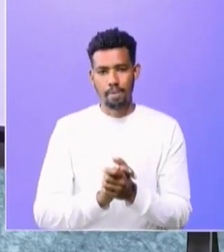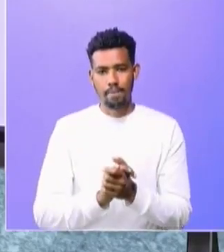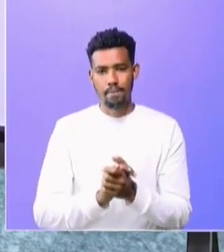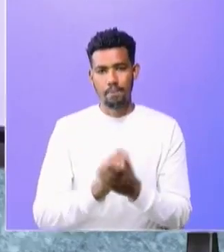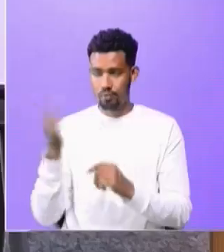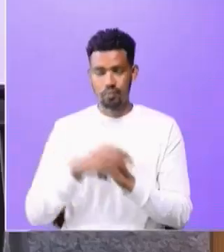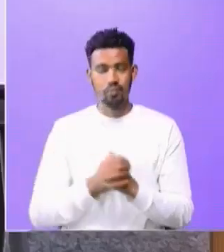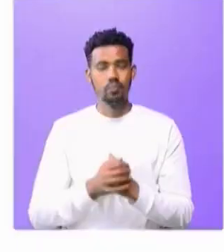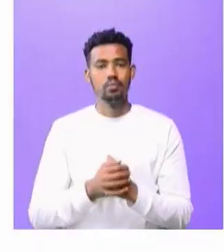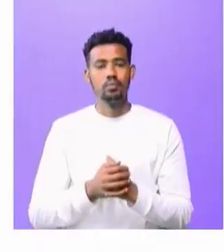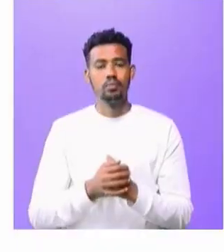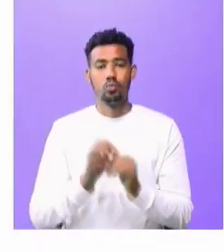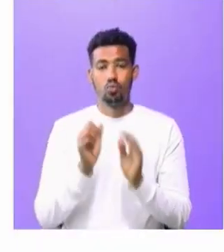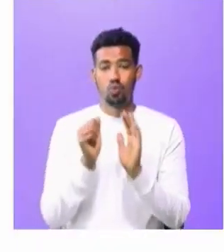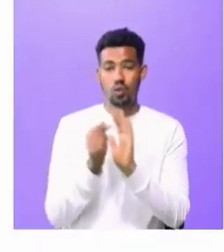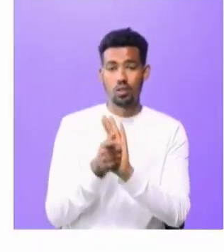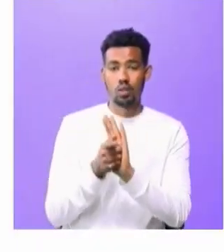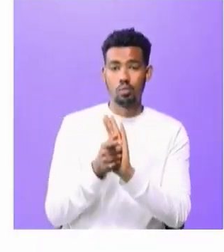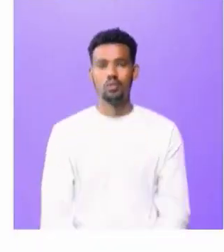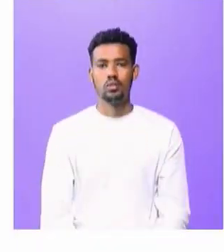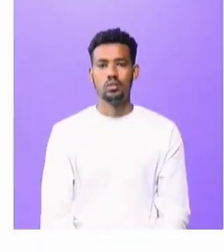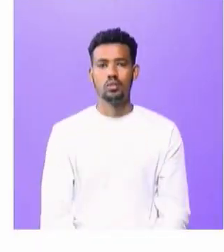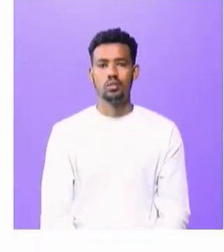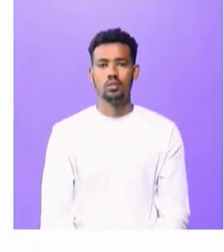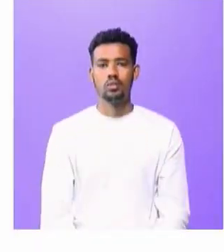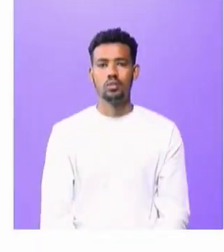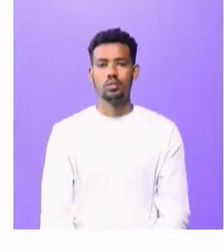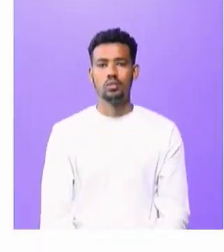changed. For example, woman,